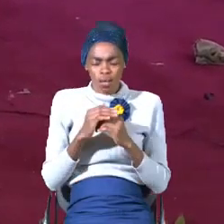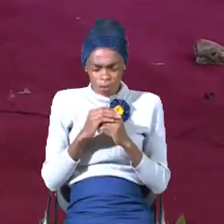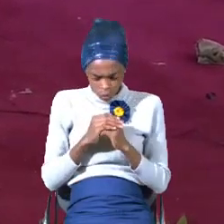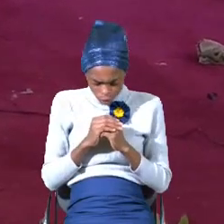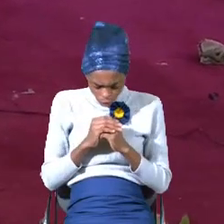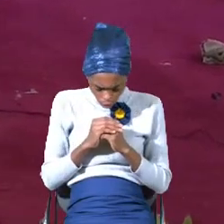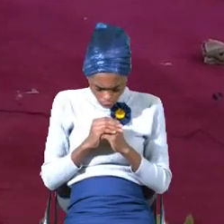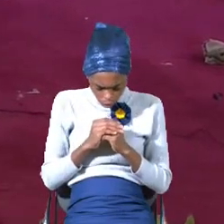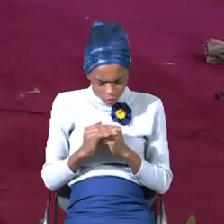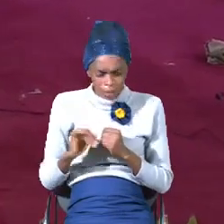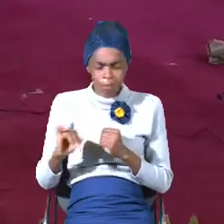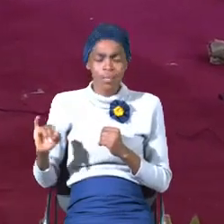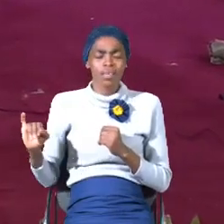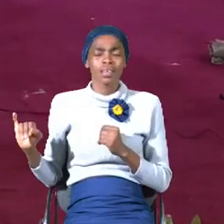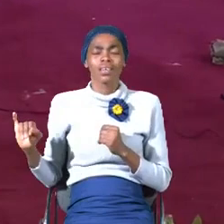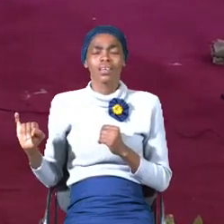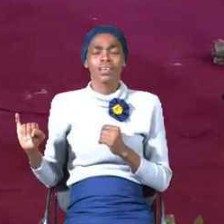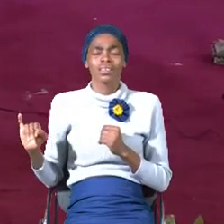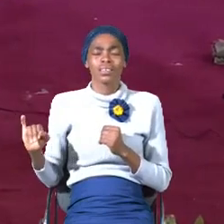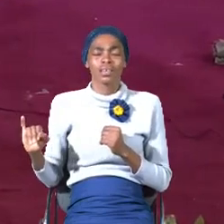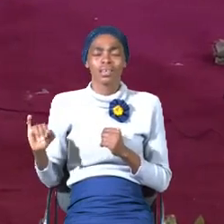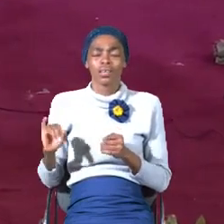worshiping